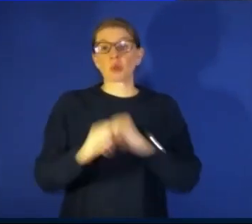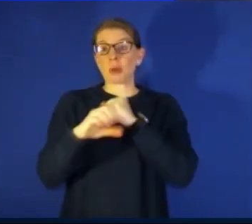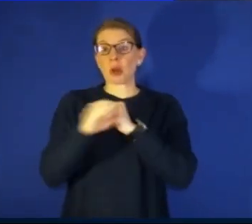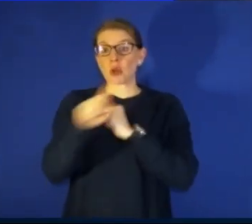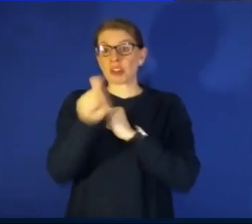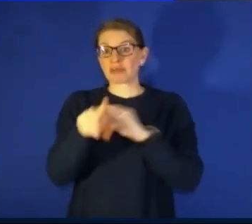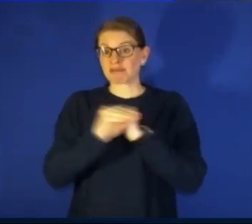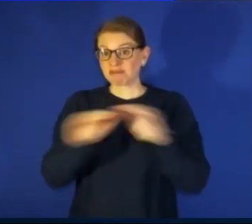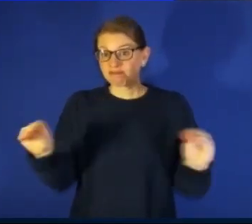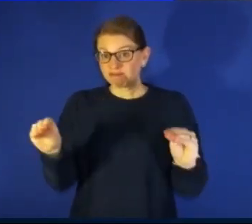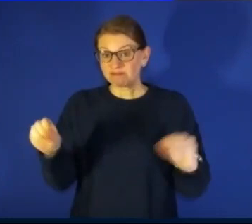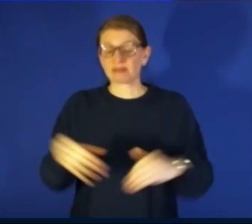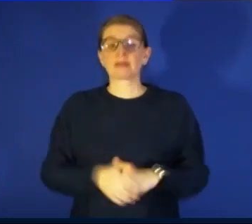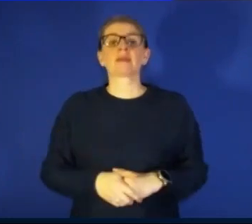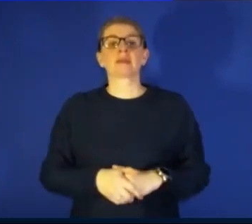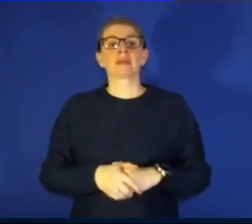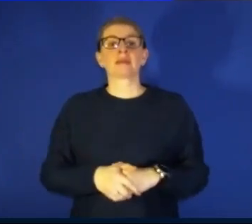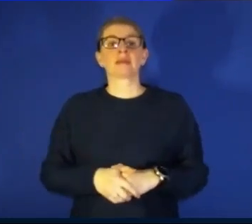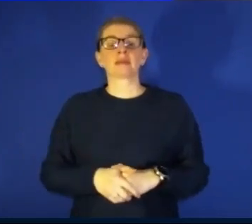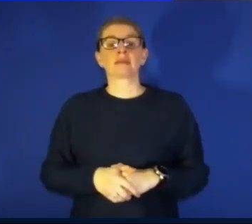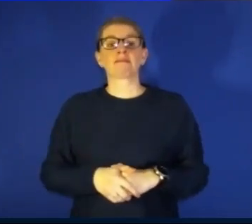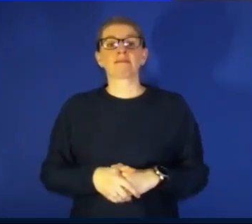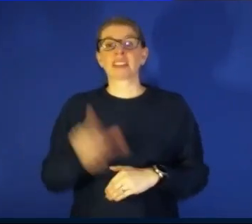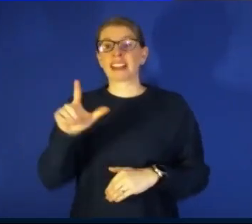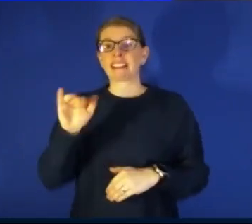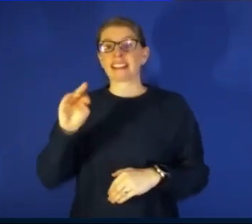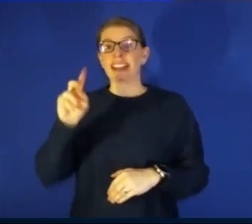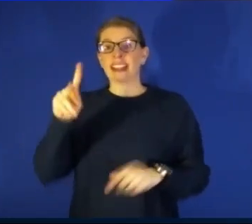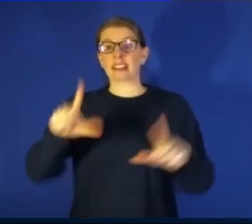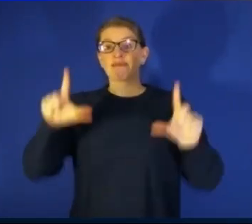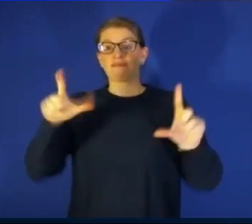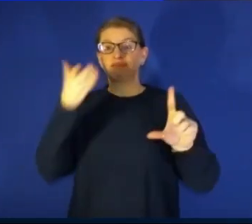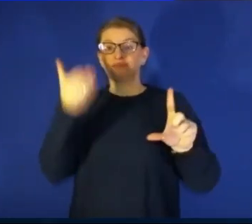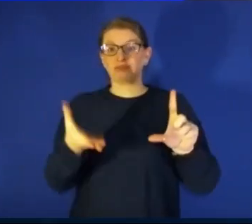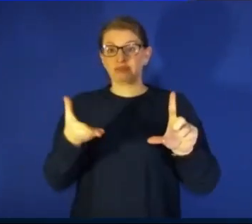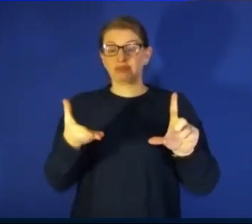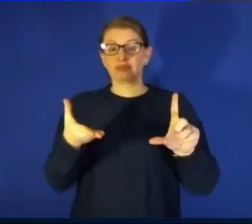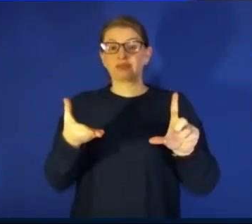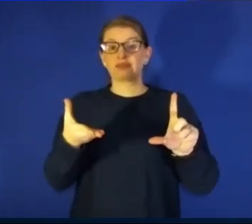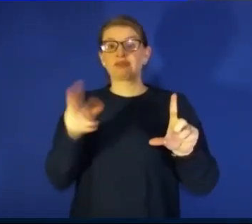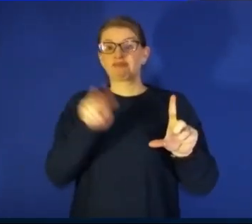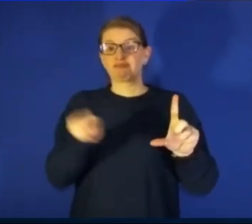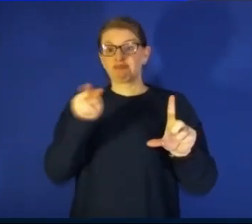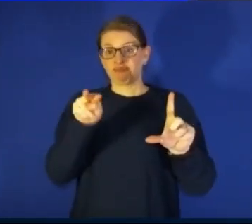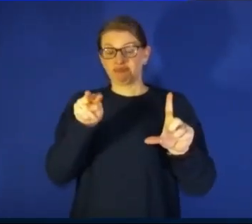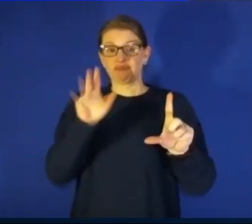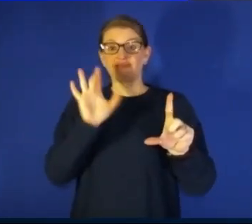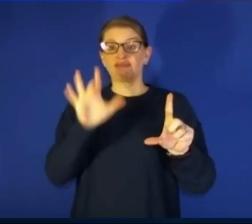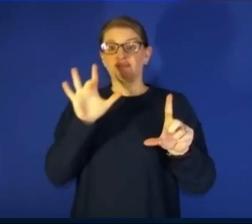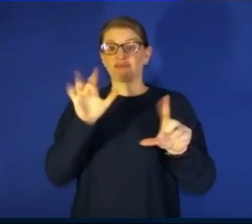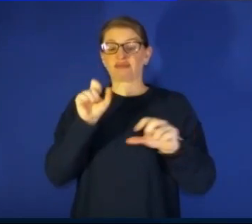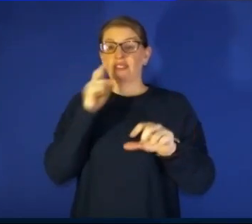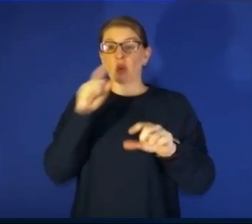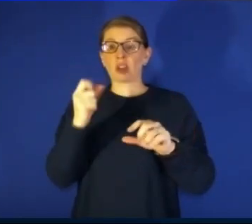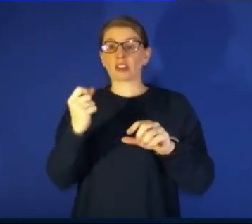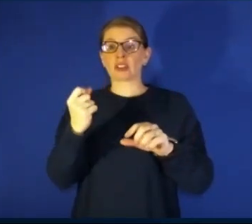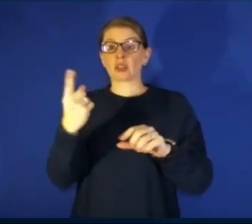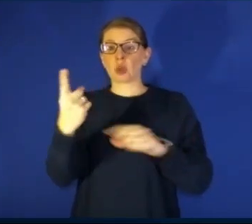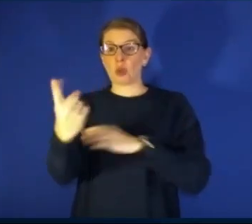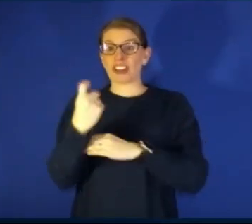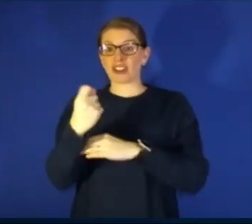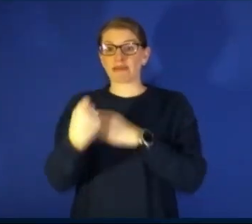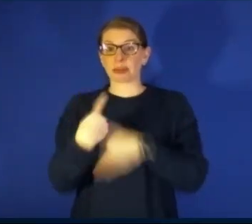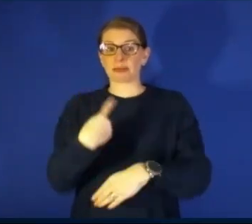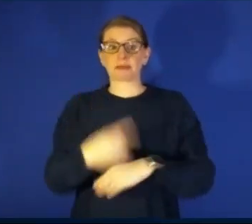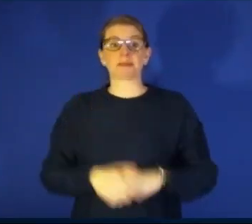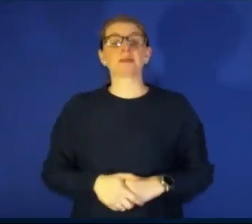Facebook, and the Medical News Network. You can find links to those right there on your screen. We'll get those coming up here in just a few moments. Okay,